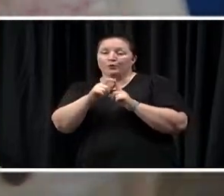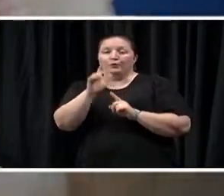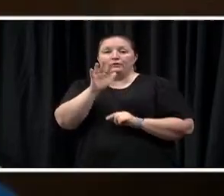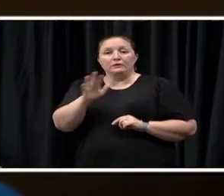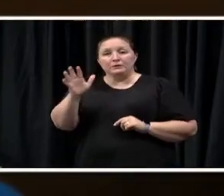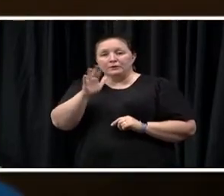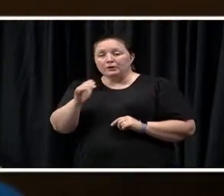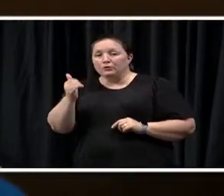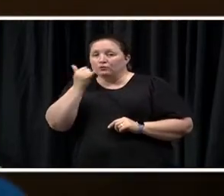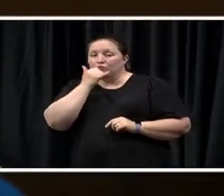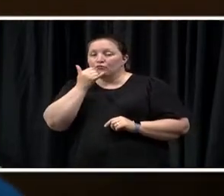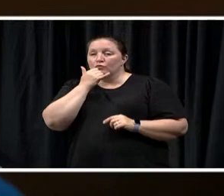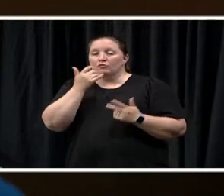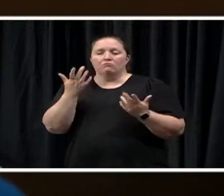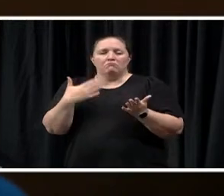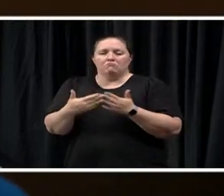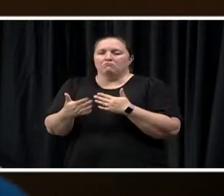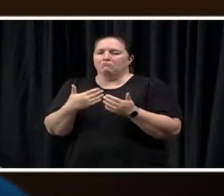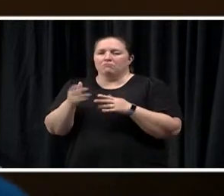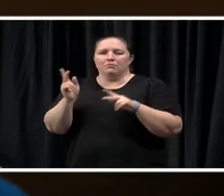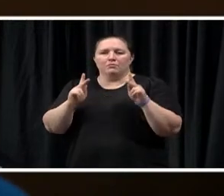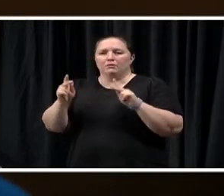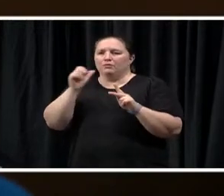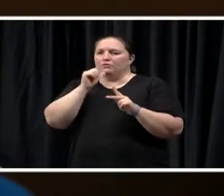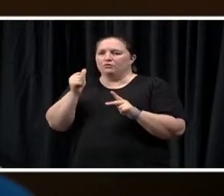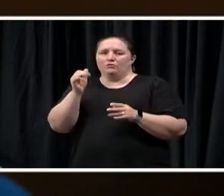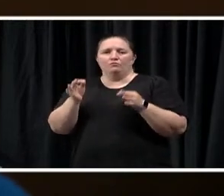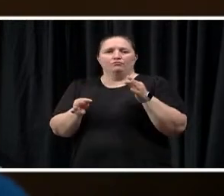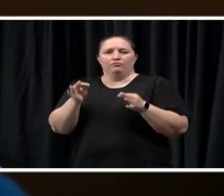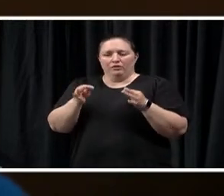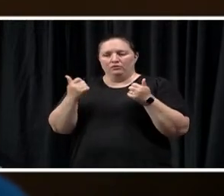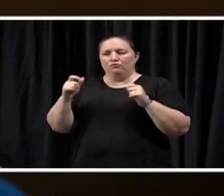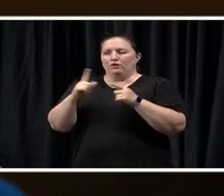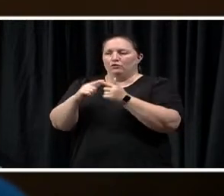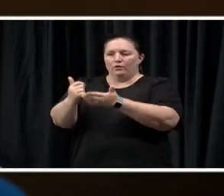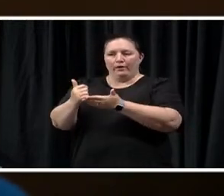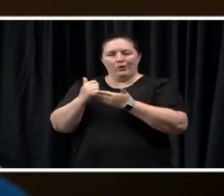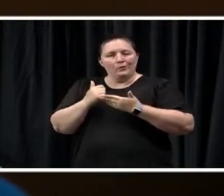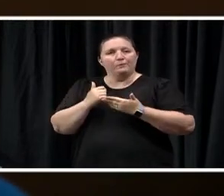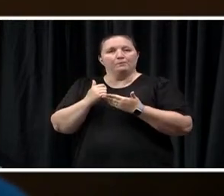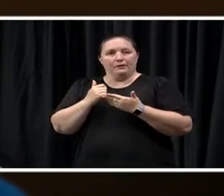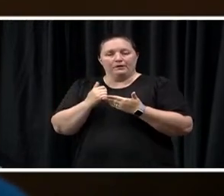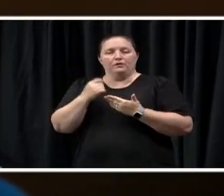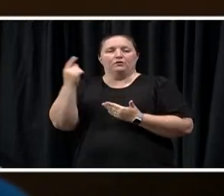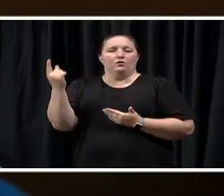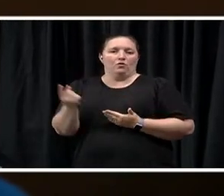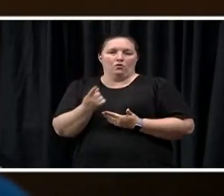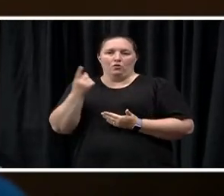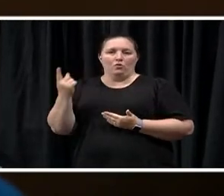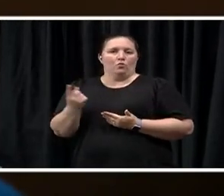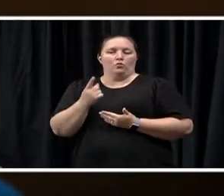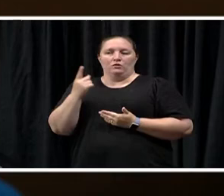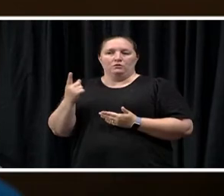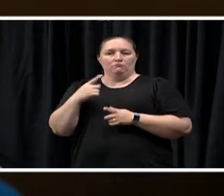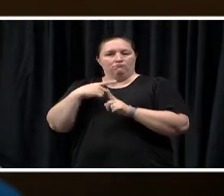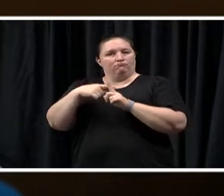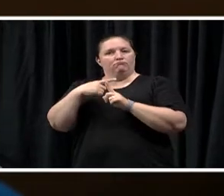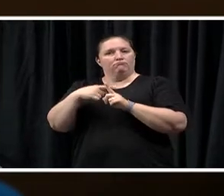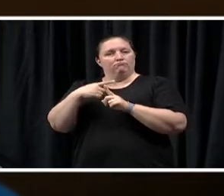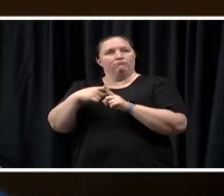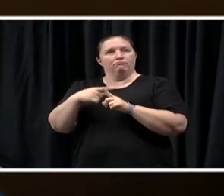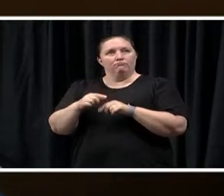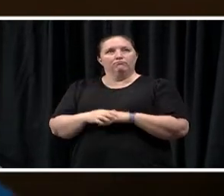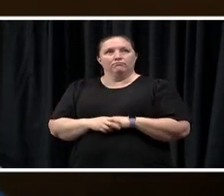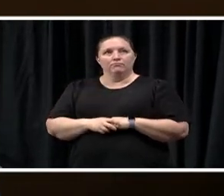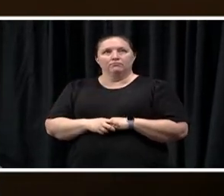bad pronunciation, people doesn't matter, people don't care about that. They try to help me, and they was always worried about,